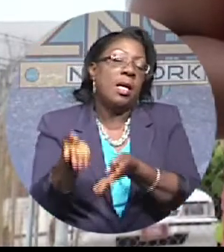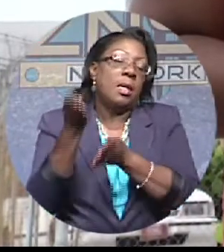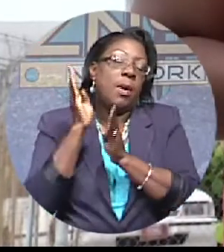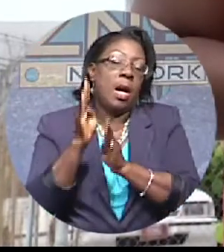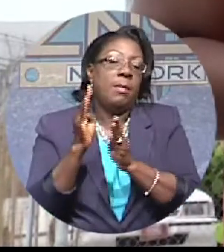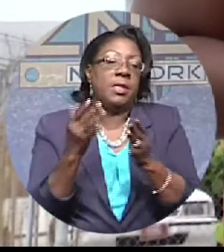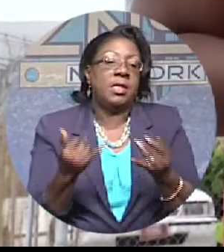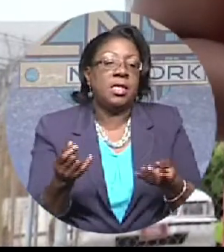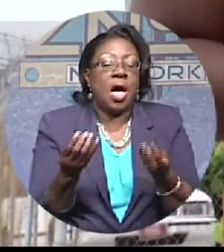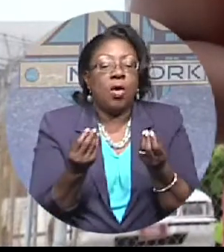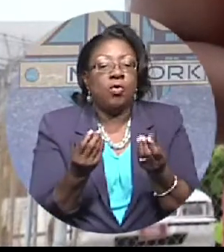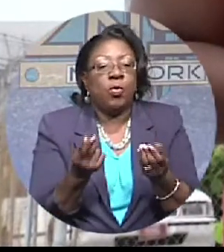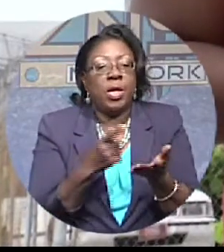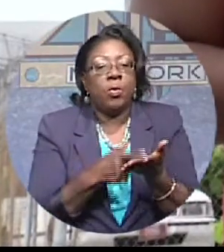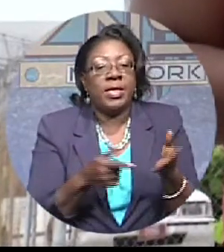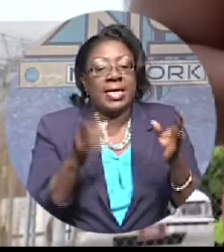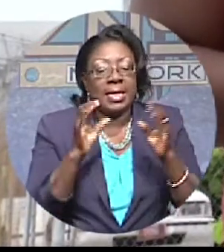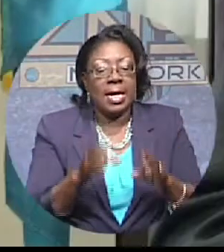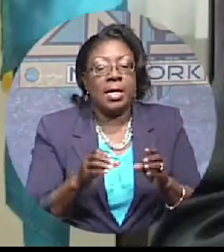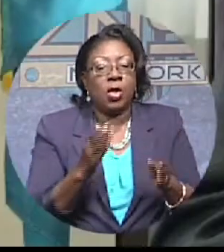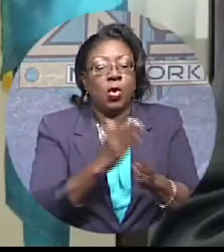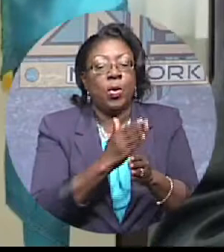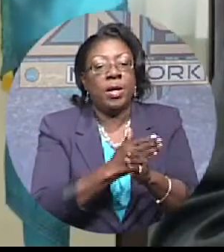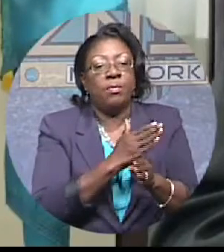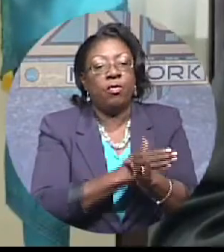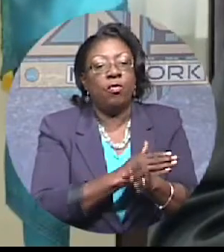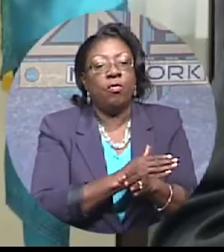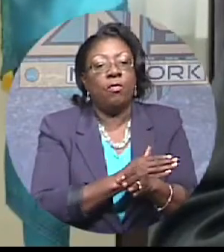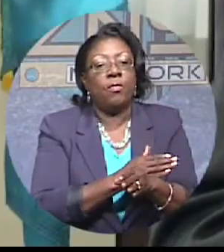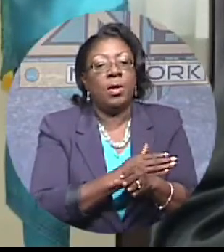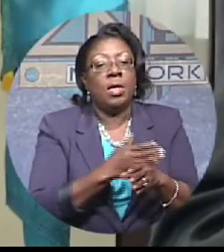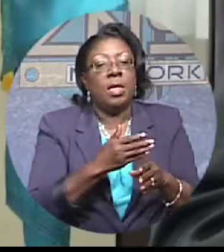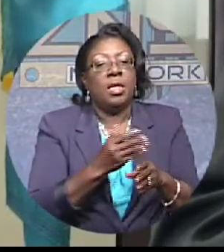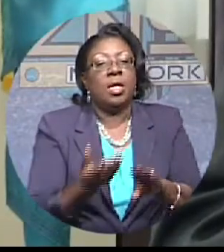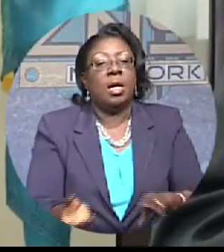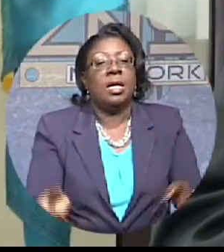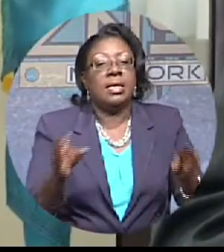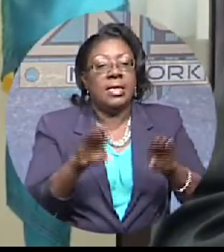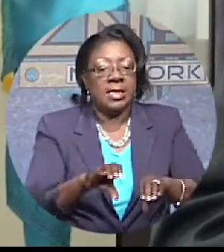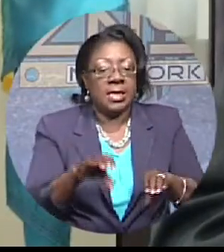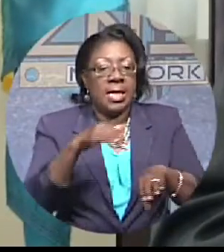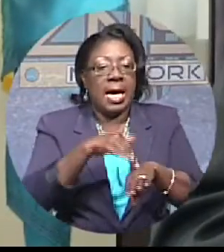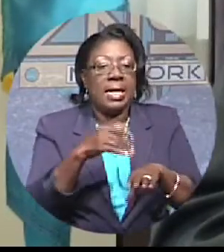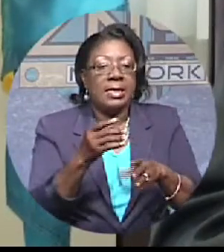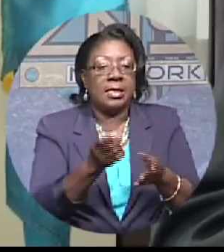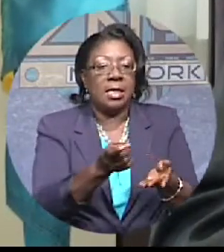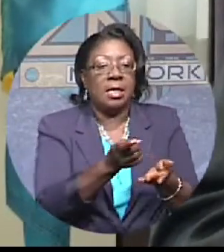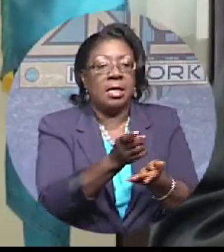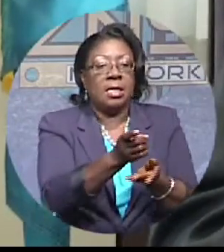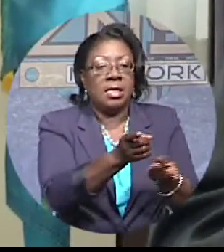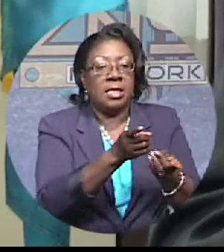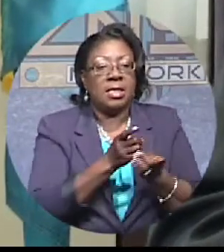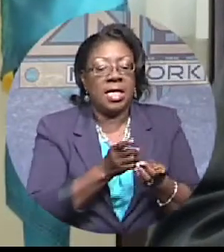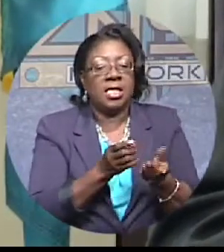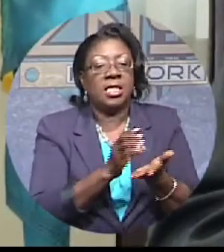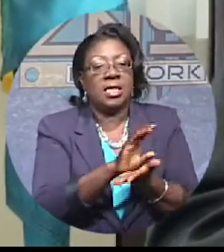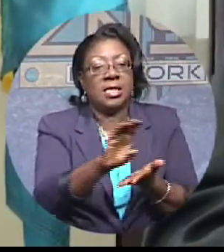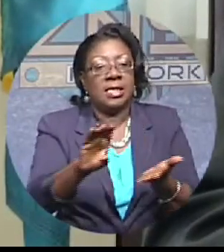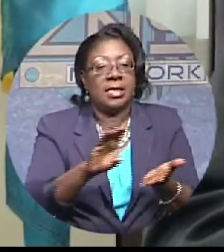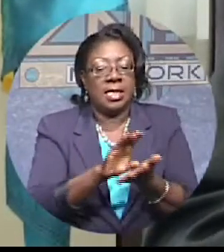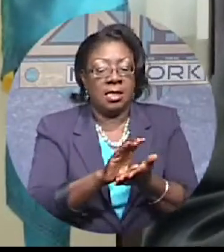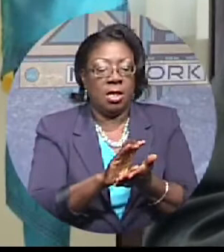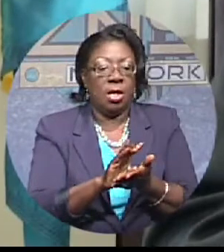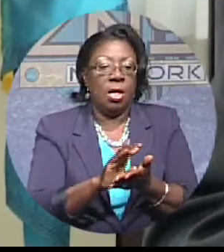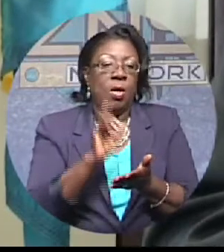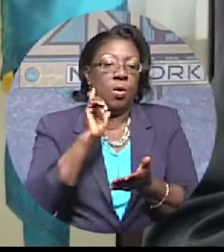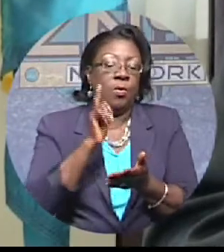improve the conditions at the detention center. Out of an abundance of caution, we should have a judicial authority and a cleric have a look at all the evidence,